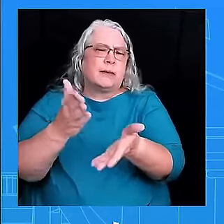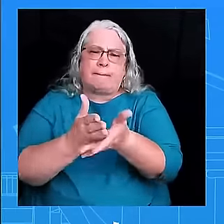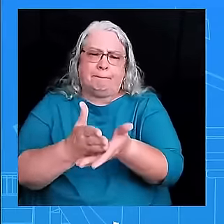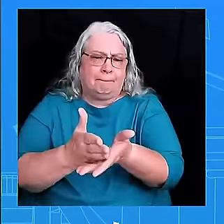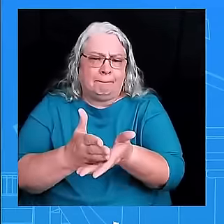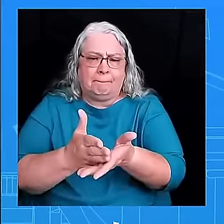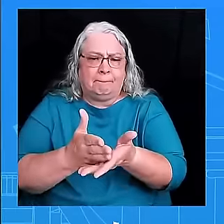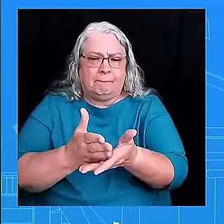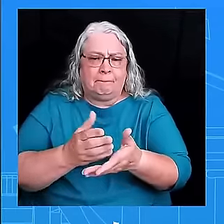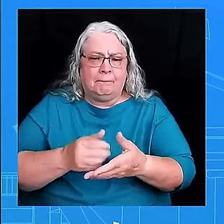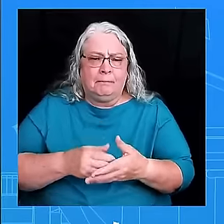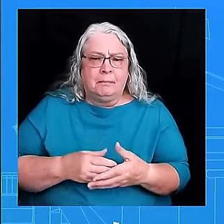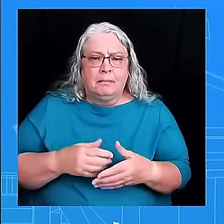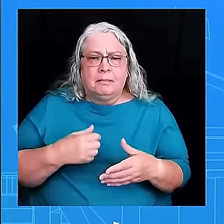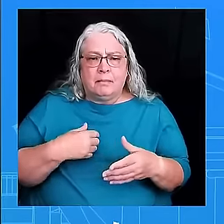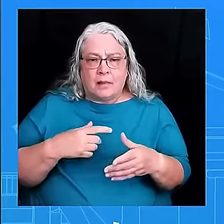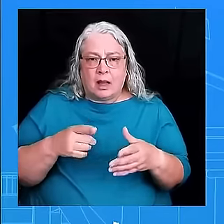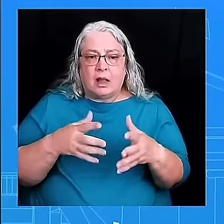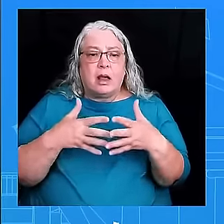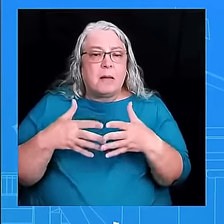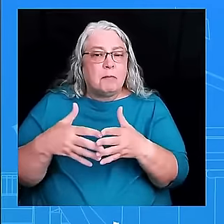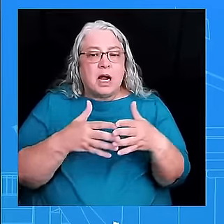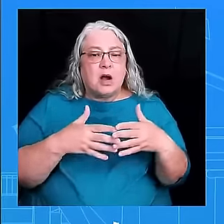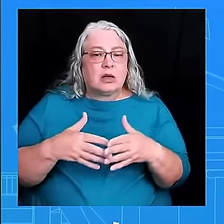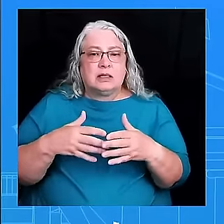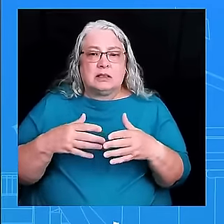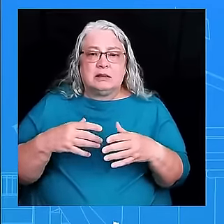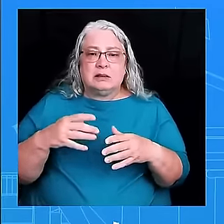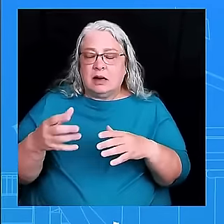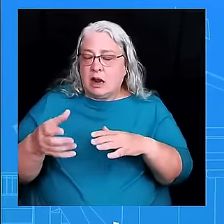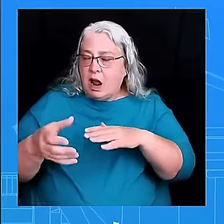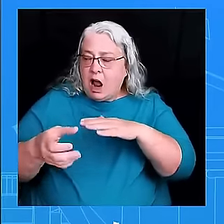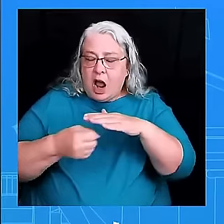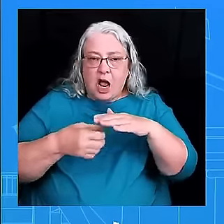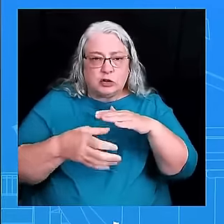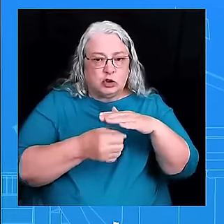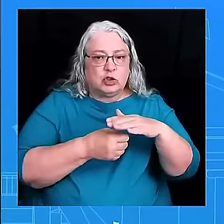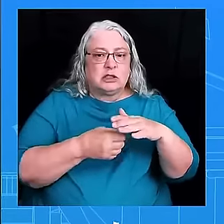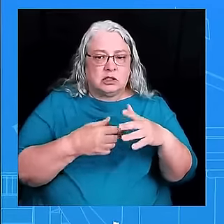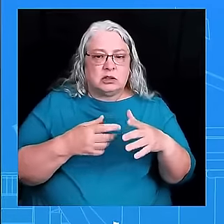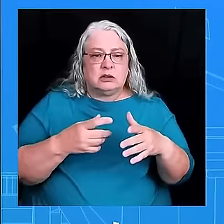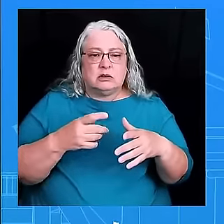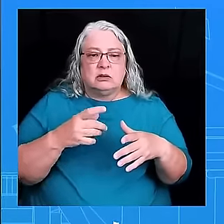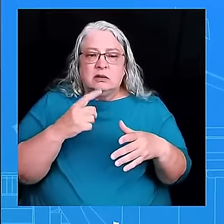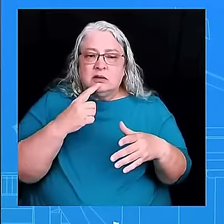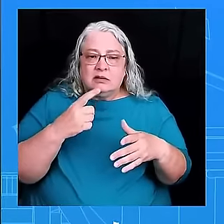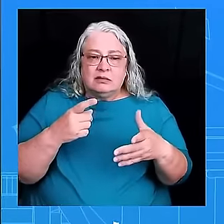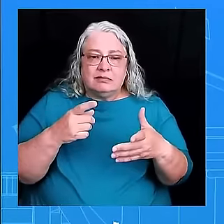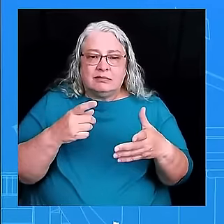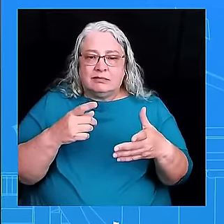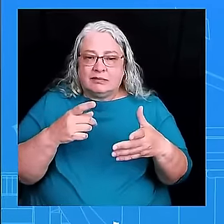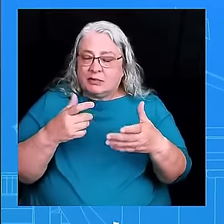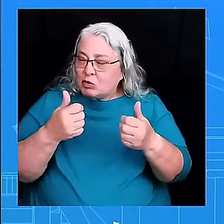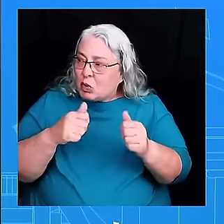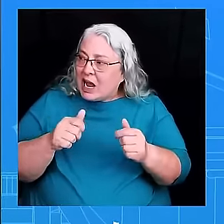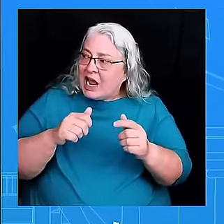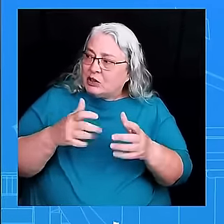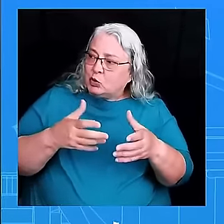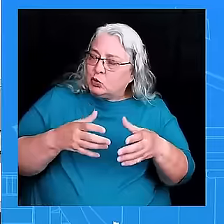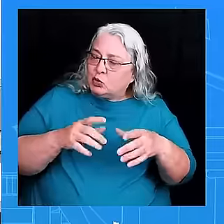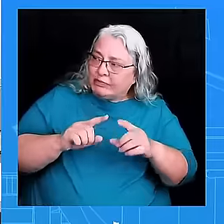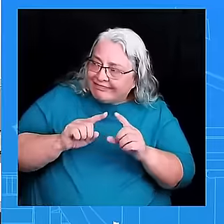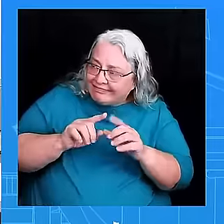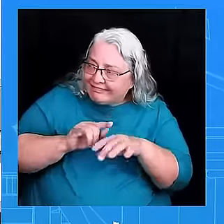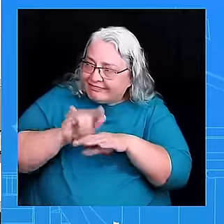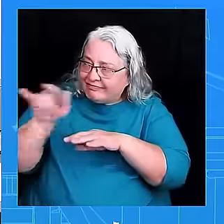we remain determined to get it done. Yeah. Yeah. Did the president have a call today with Prime Minister Netanyahu, or is he having